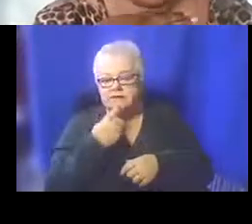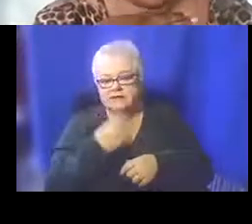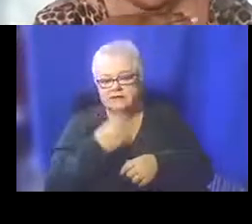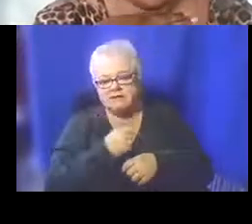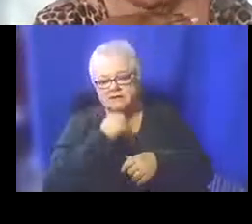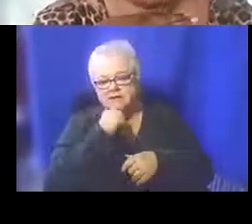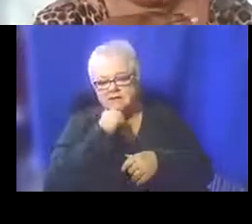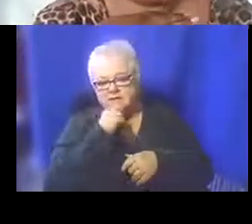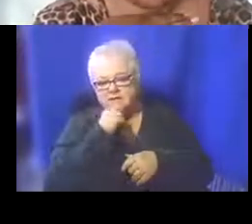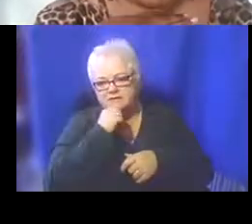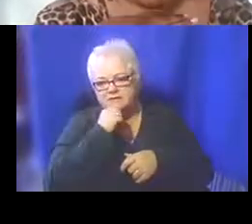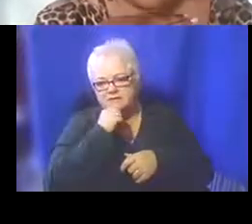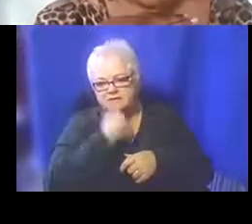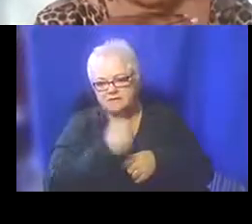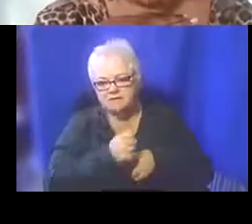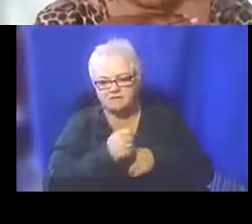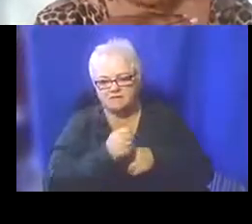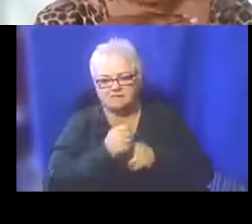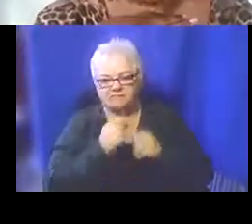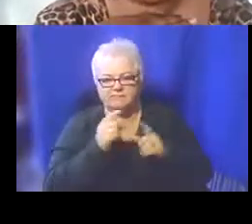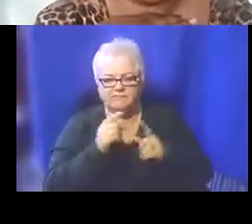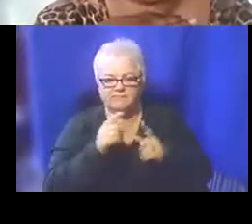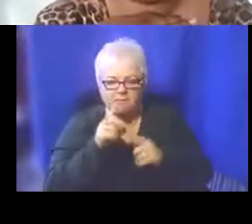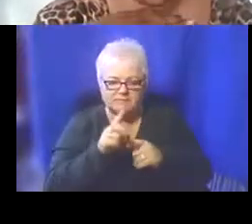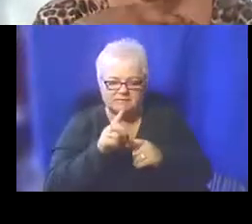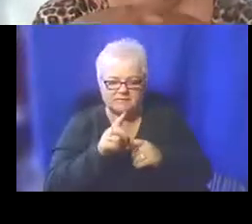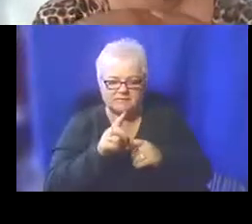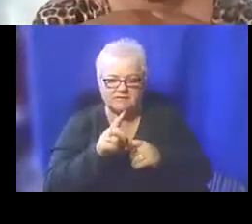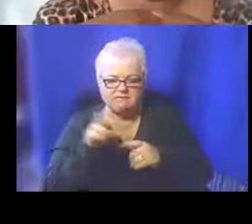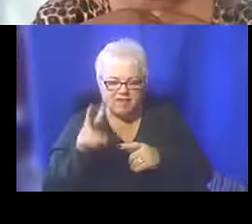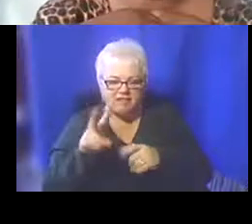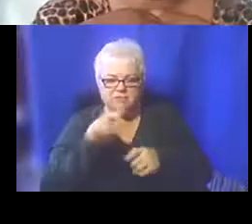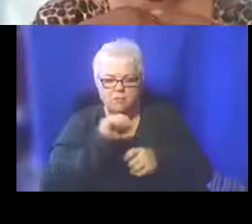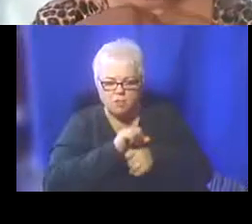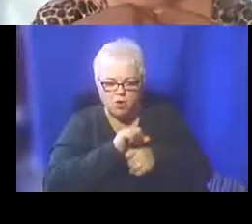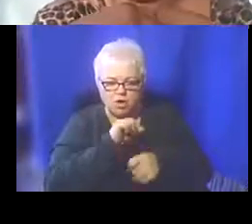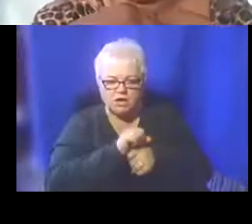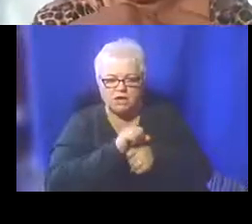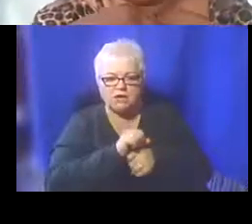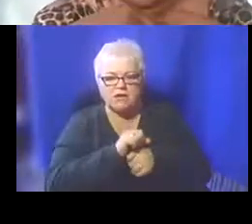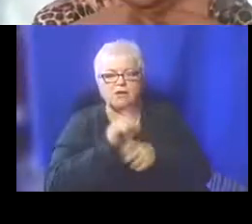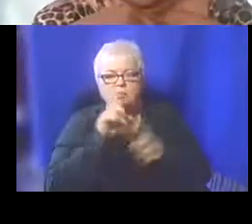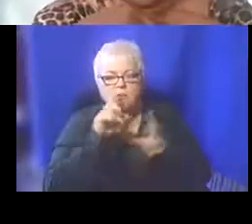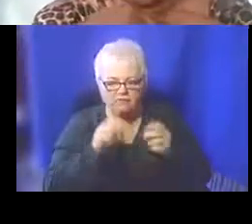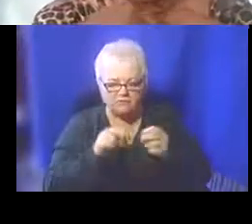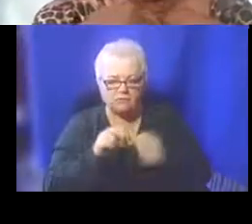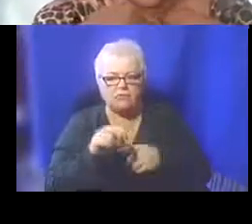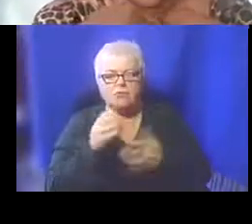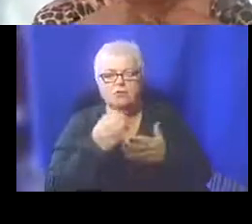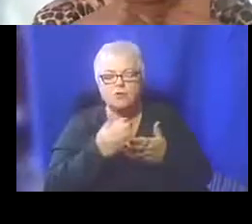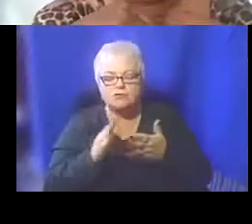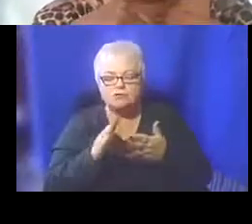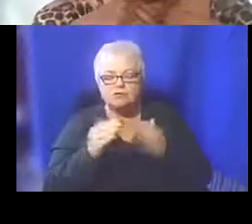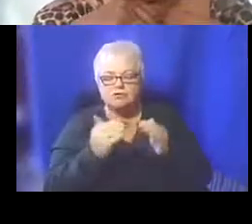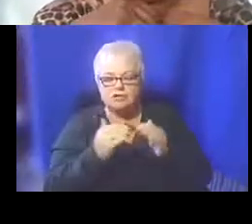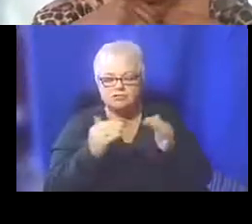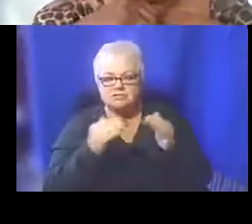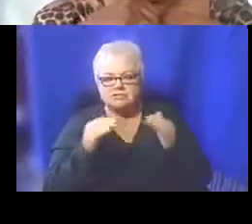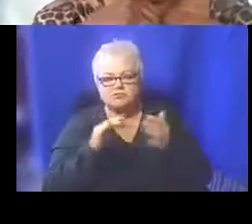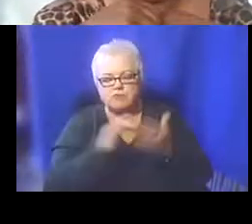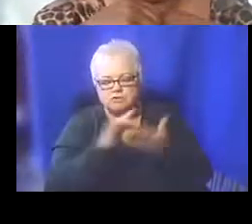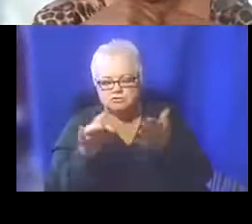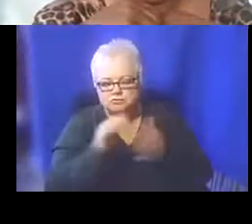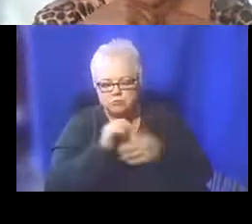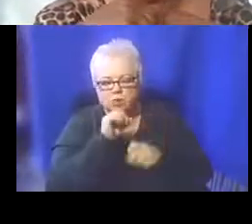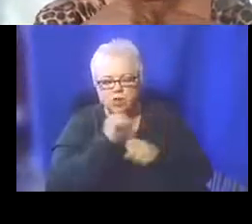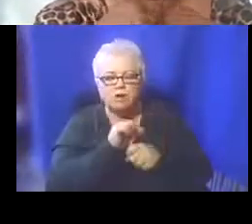drift. Because domestic violence work, you have to do racial justice work. You have to do